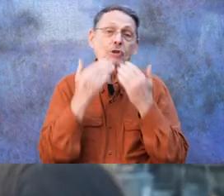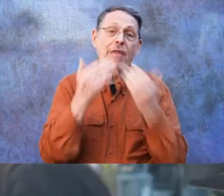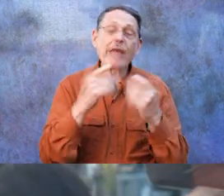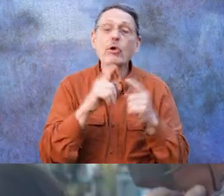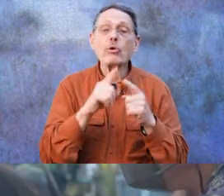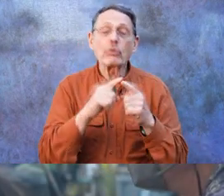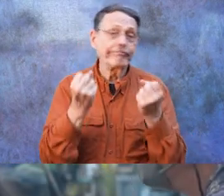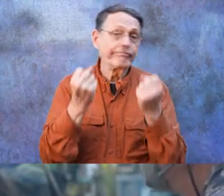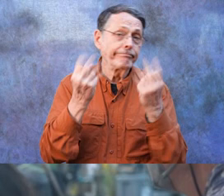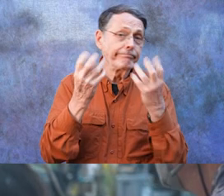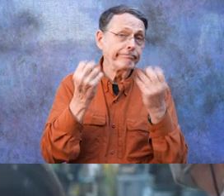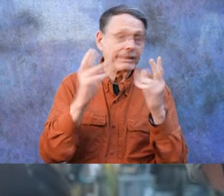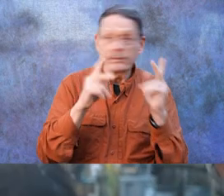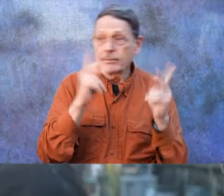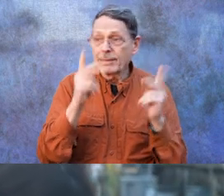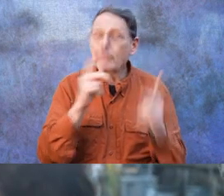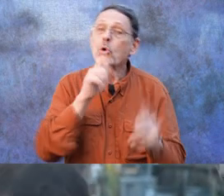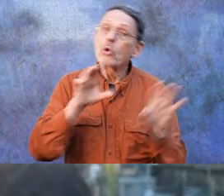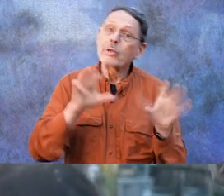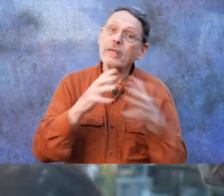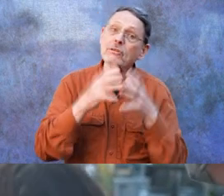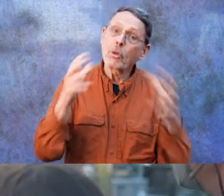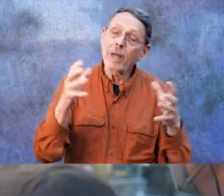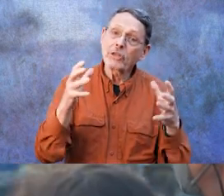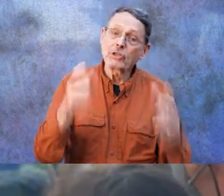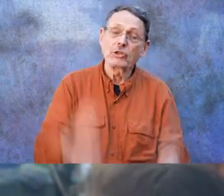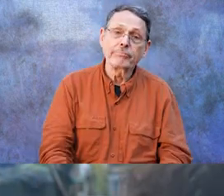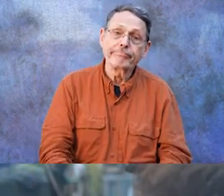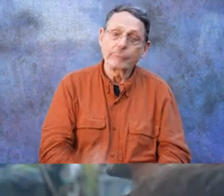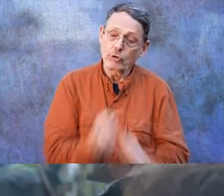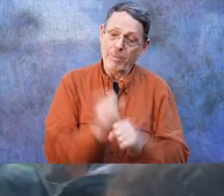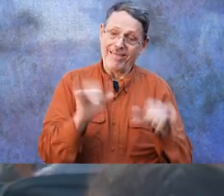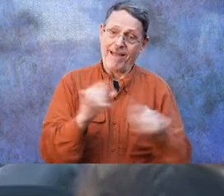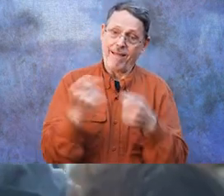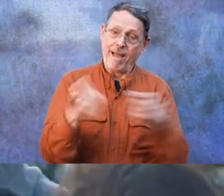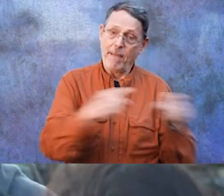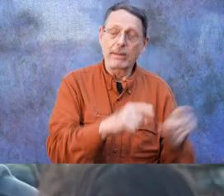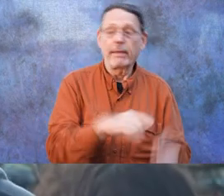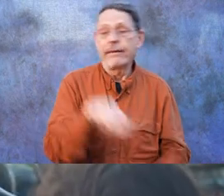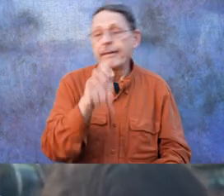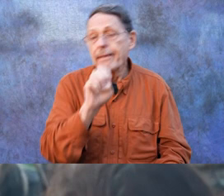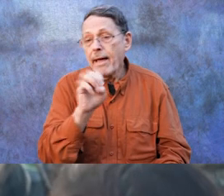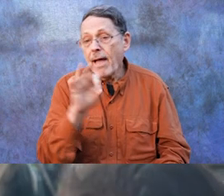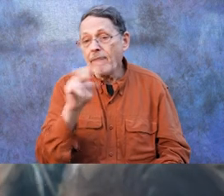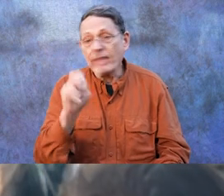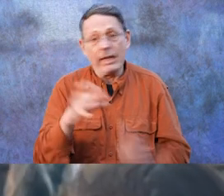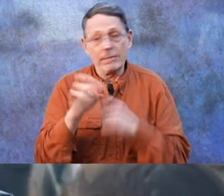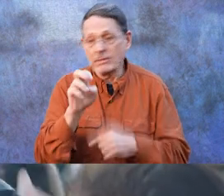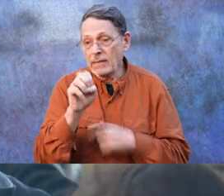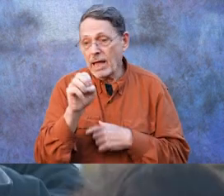And a special thank you to so many people who did so much to make this happen.